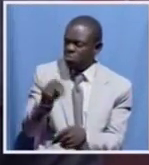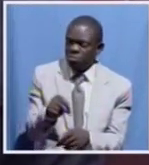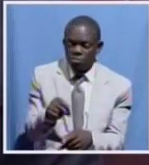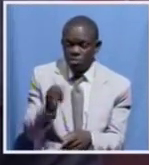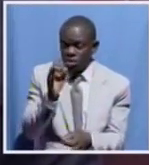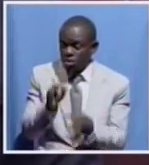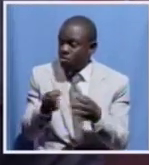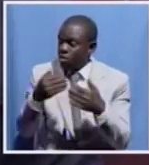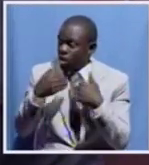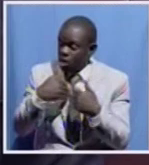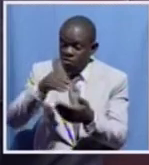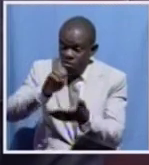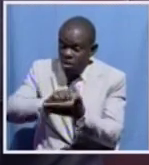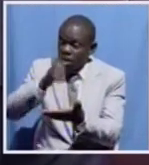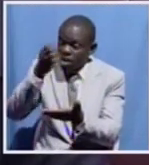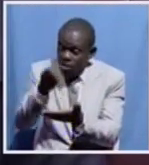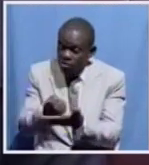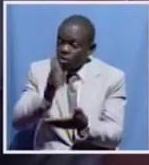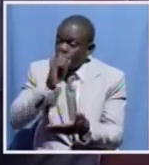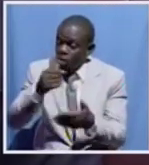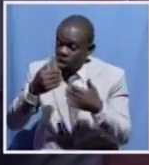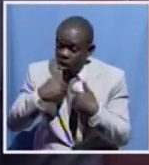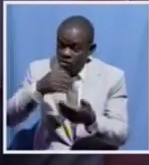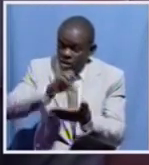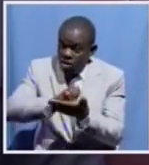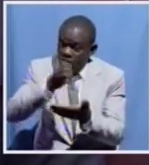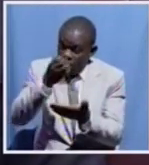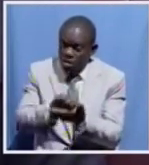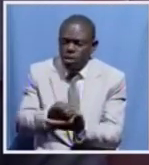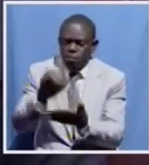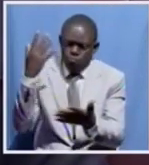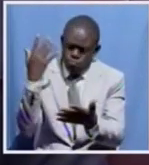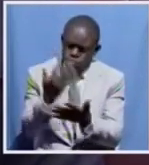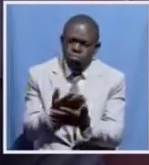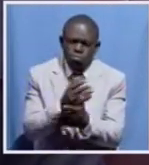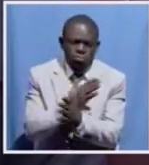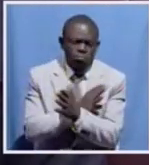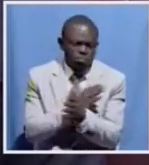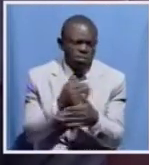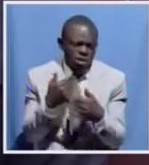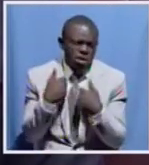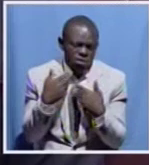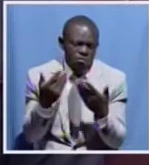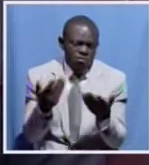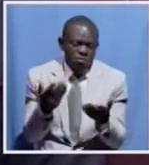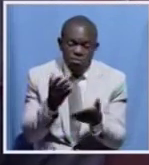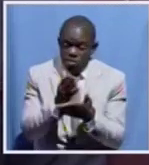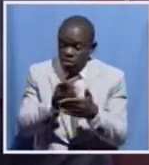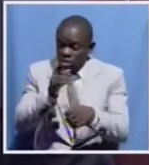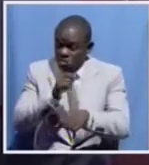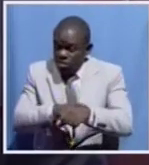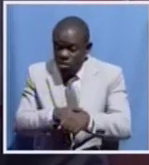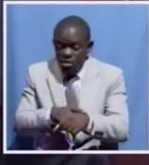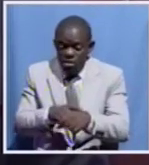has always fallen. Perhaps not fast enough, but this is because the nature of graft itself is